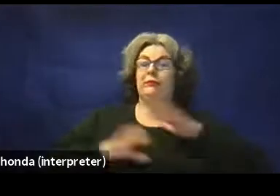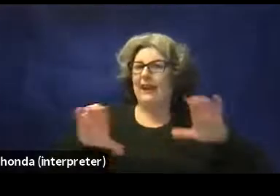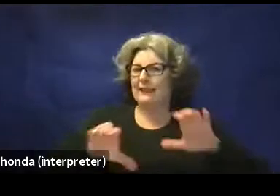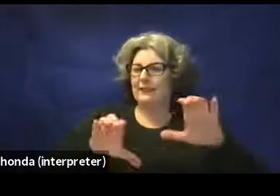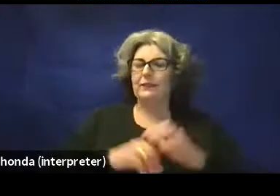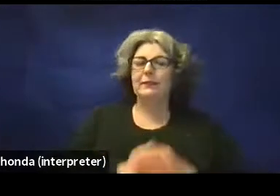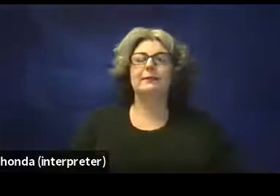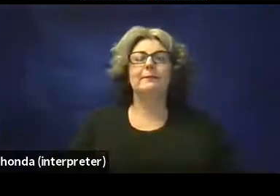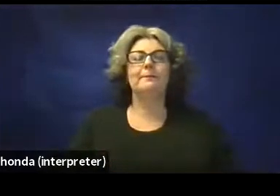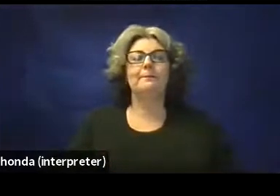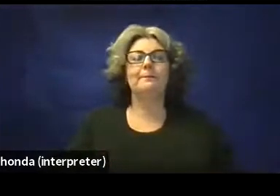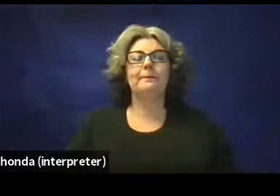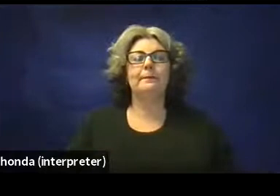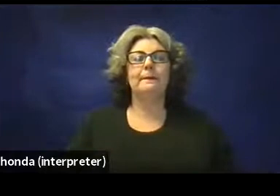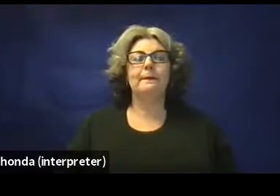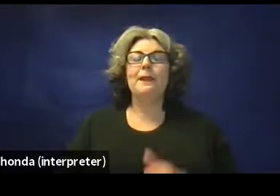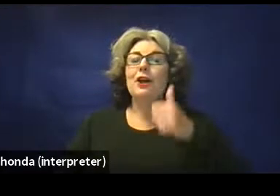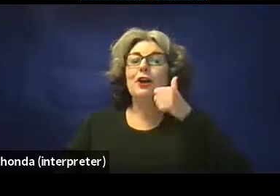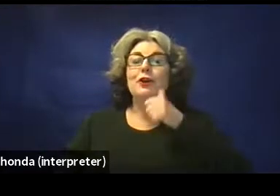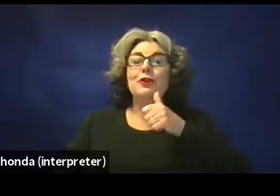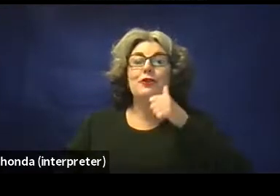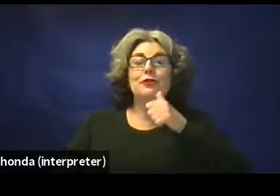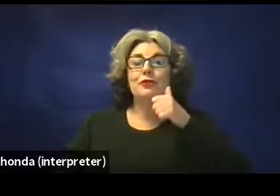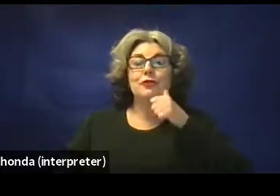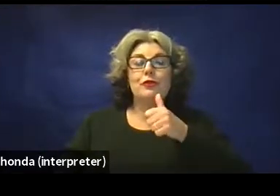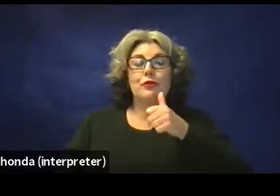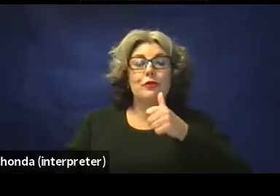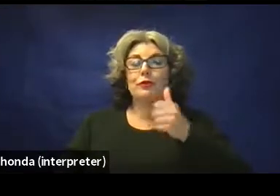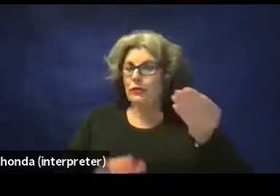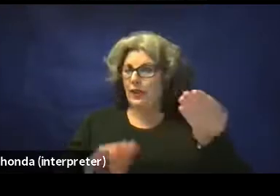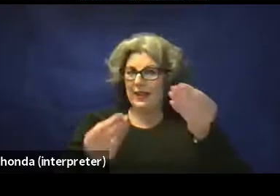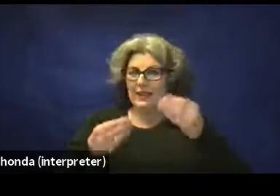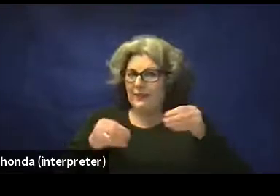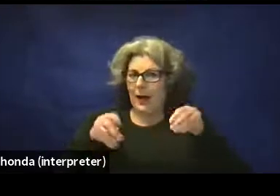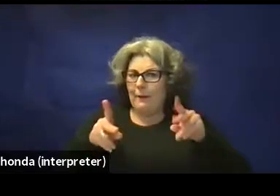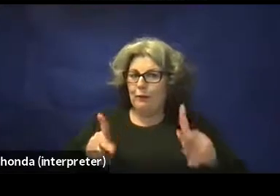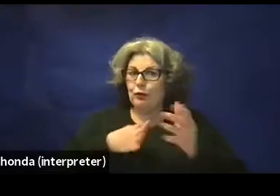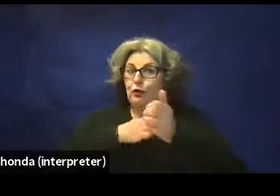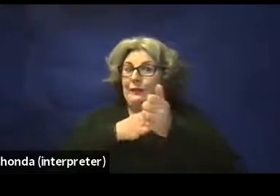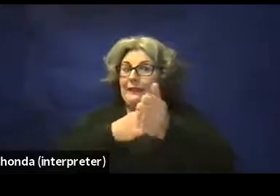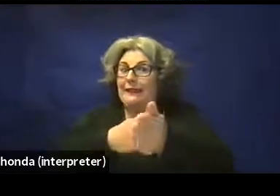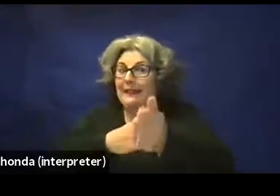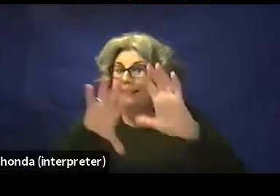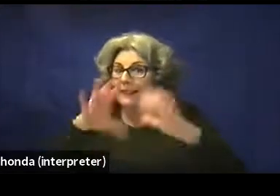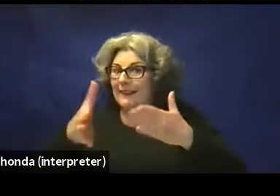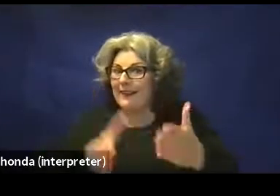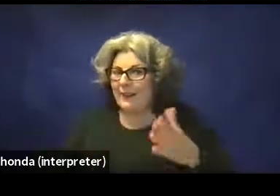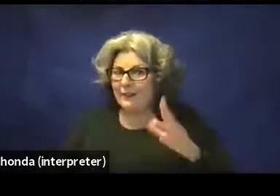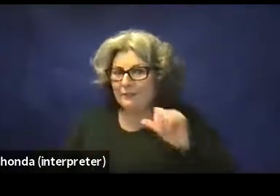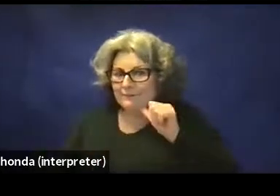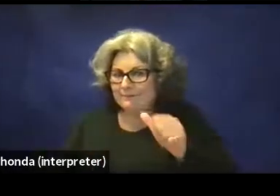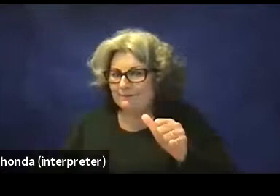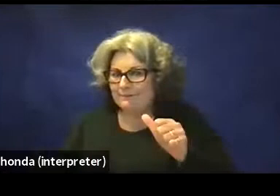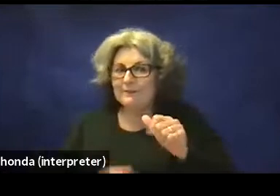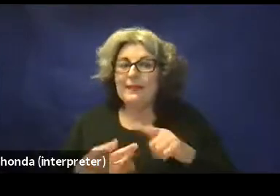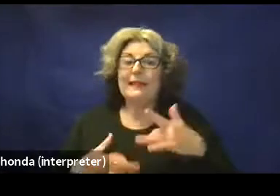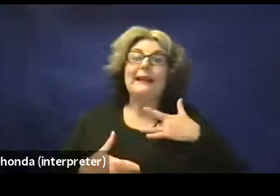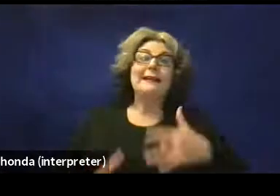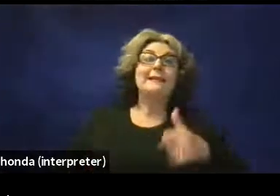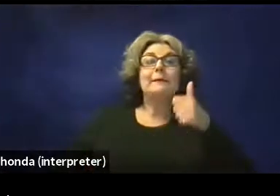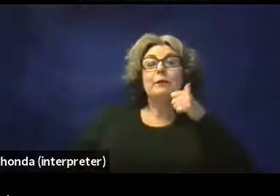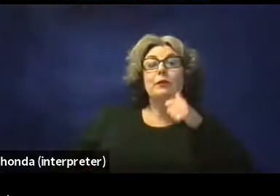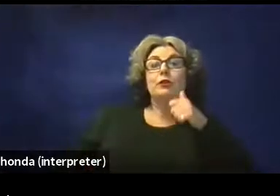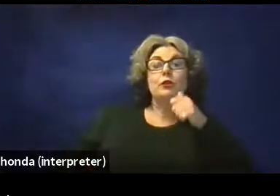is that girls are not fundamentally given the opportunity to lead in the classroom, and they're not